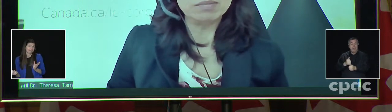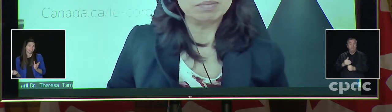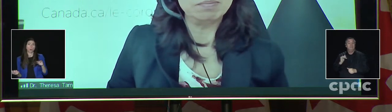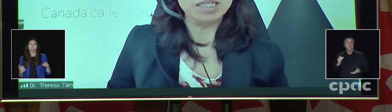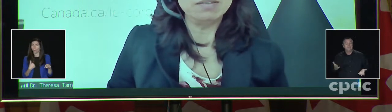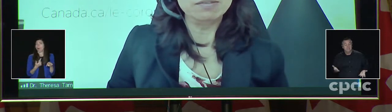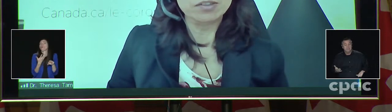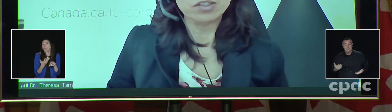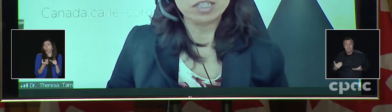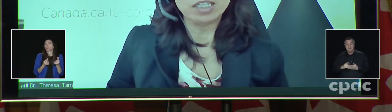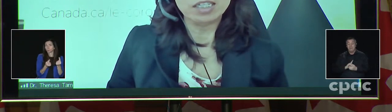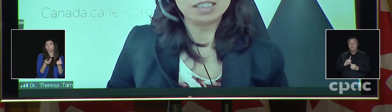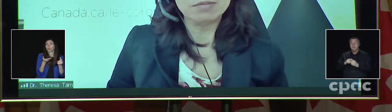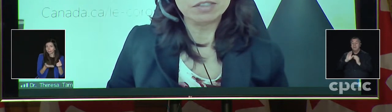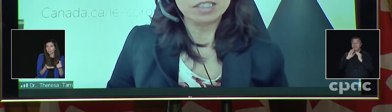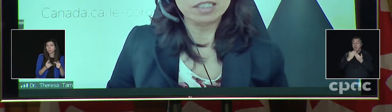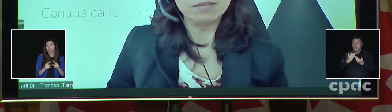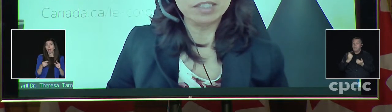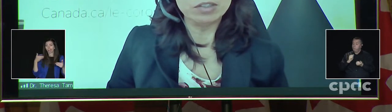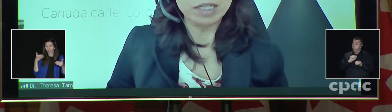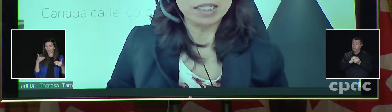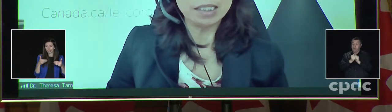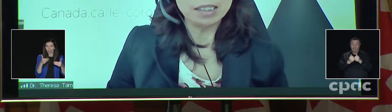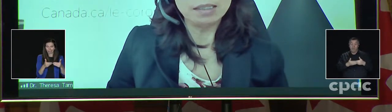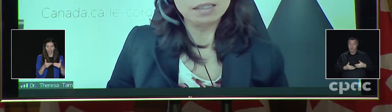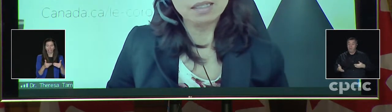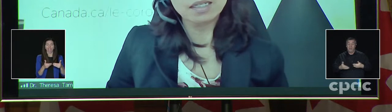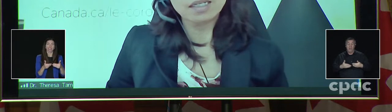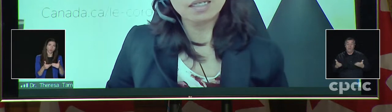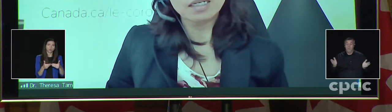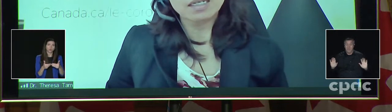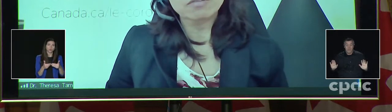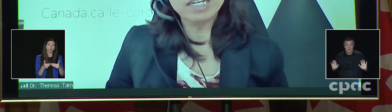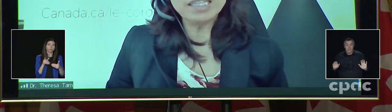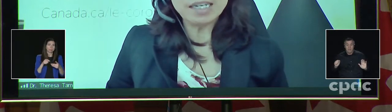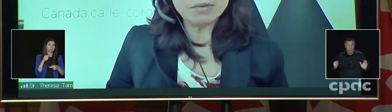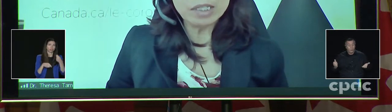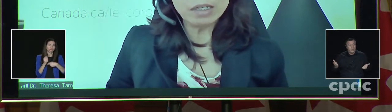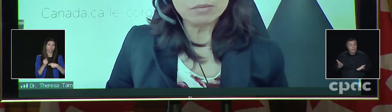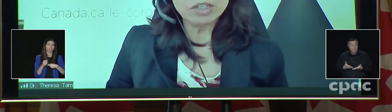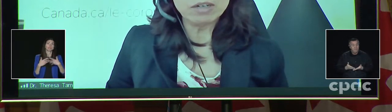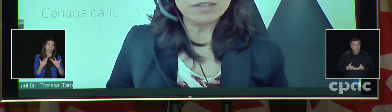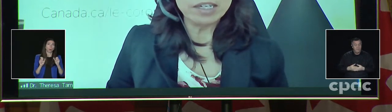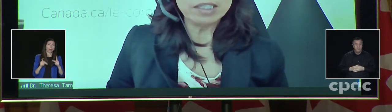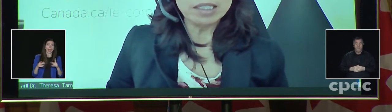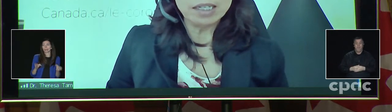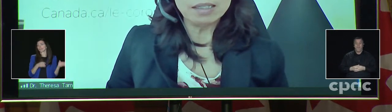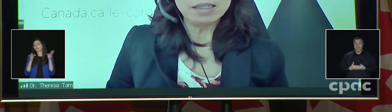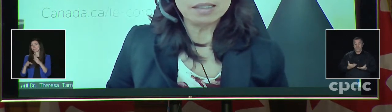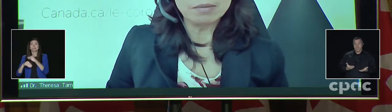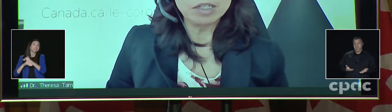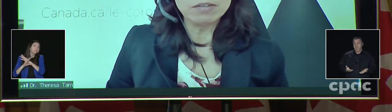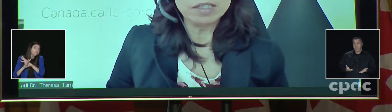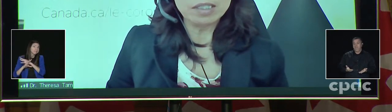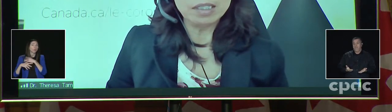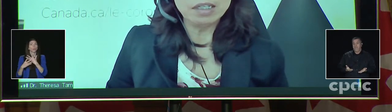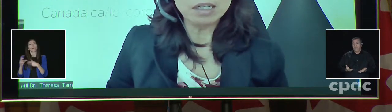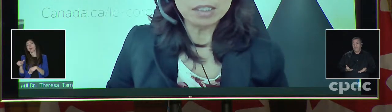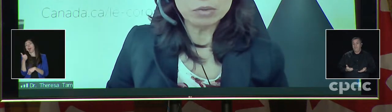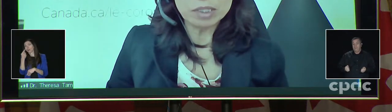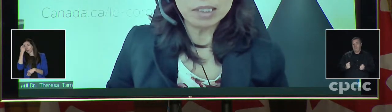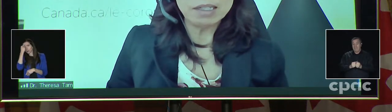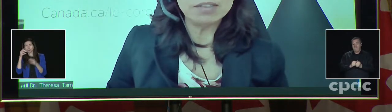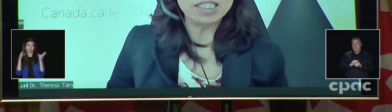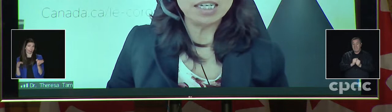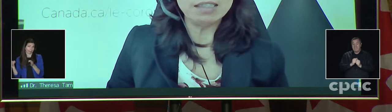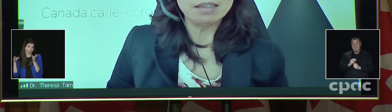different, but plan for different eventualities. Right now with the Omicron variant and some of the